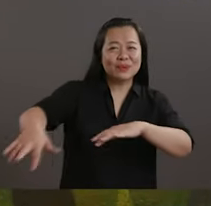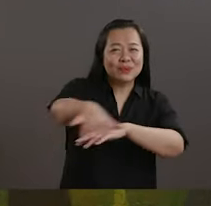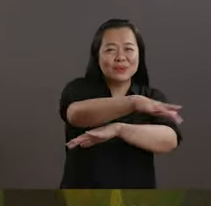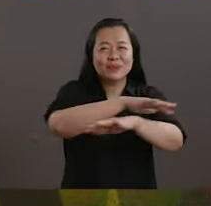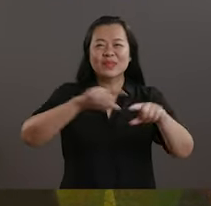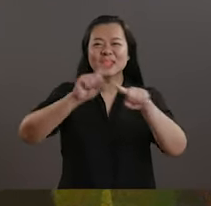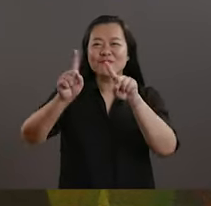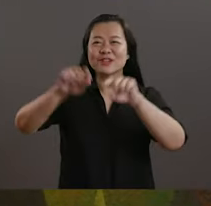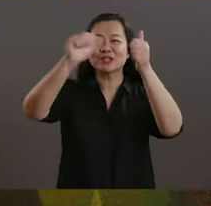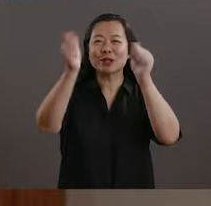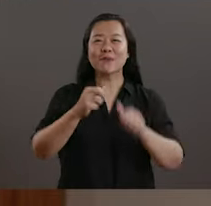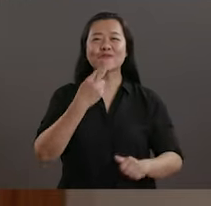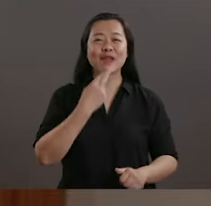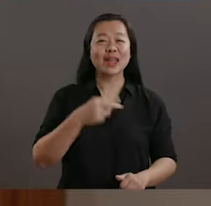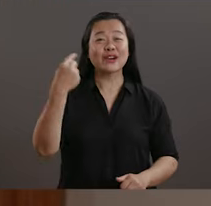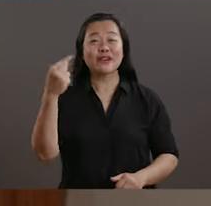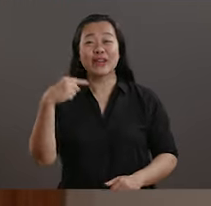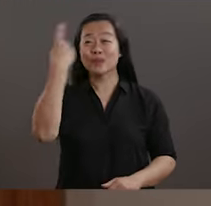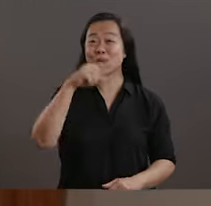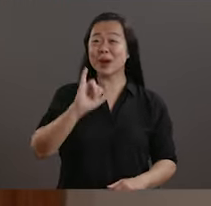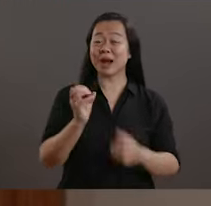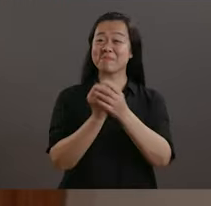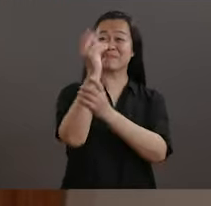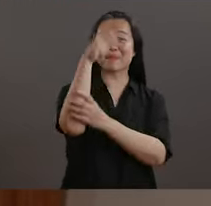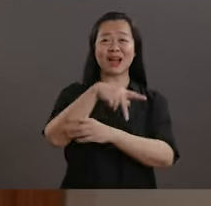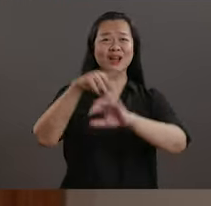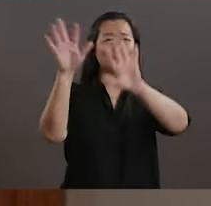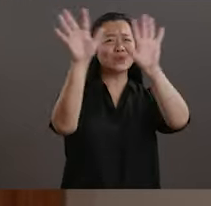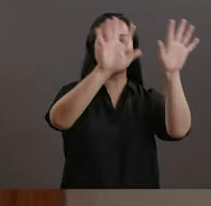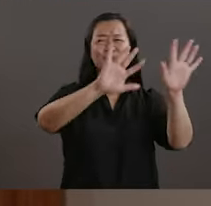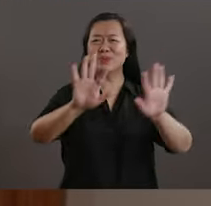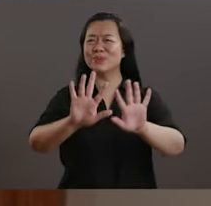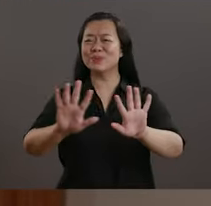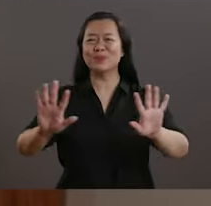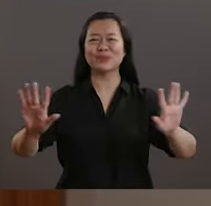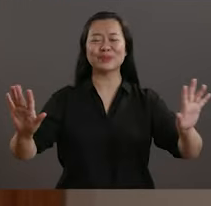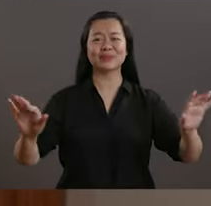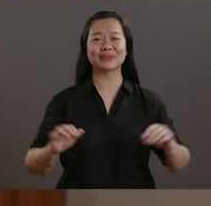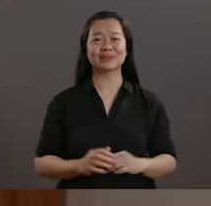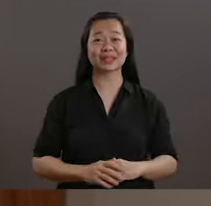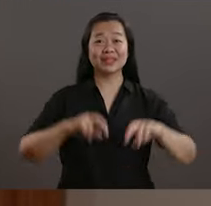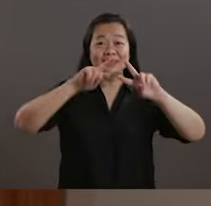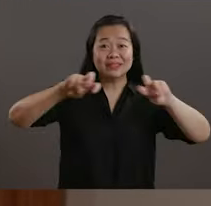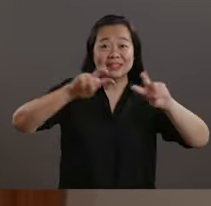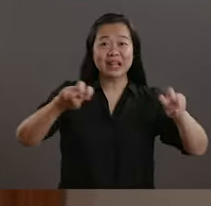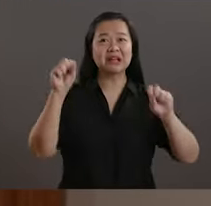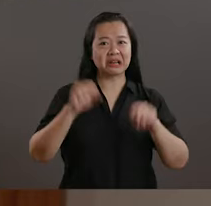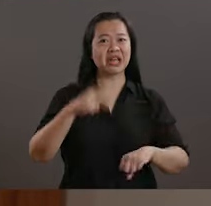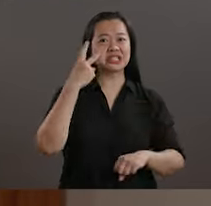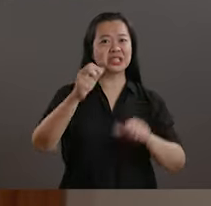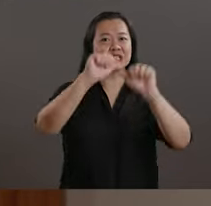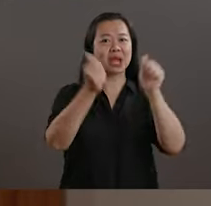red and green shapes resembling fantastical plants cover the surface. Look